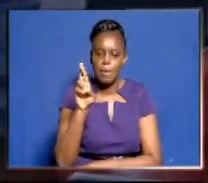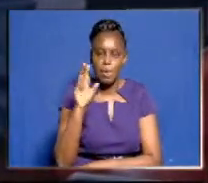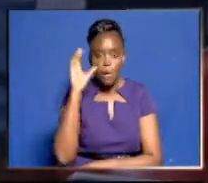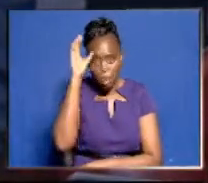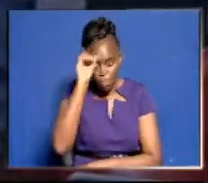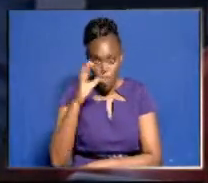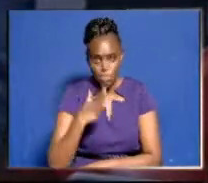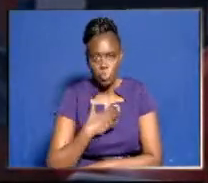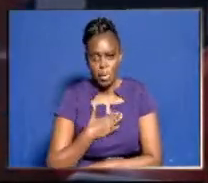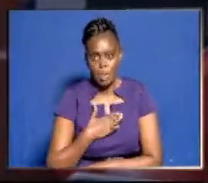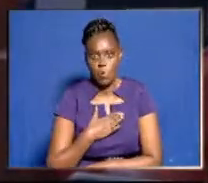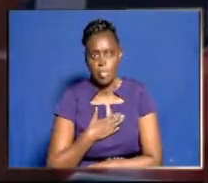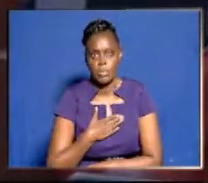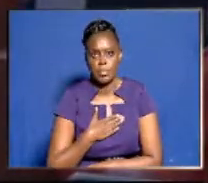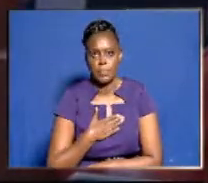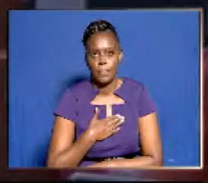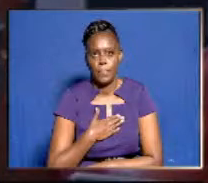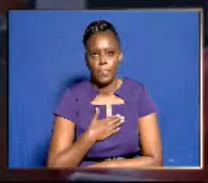opinion